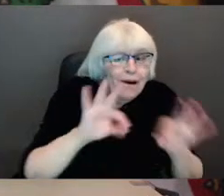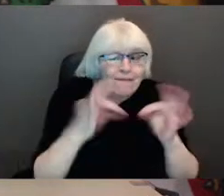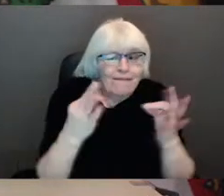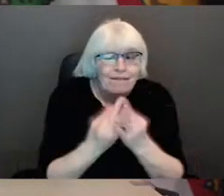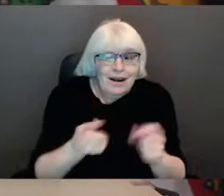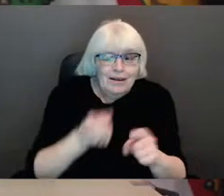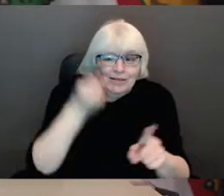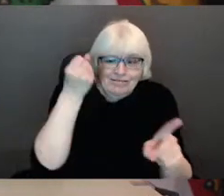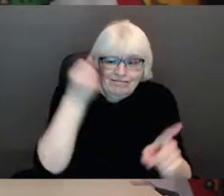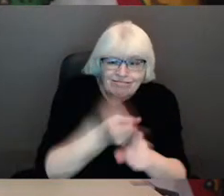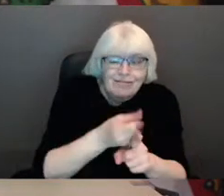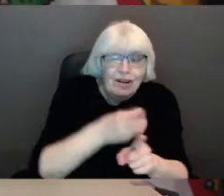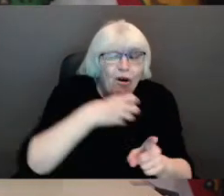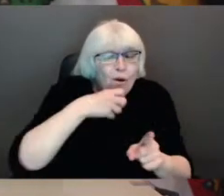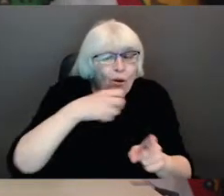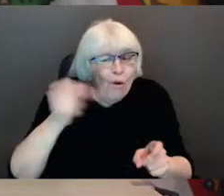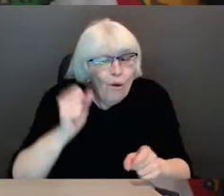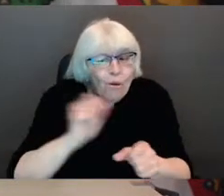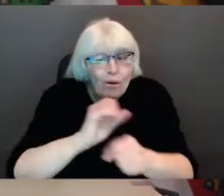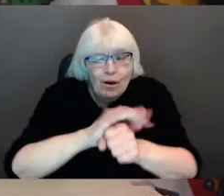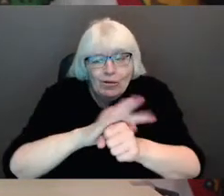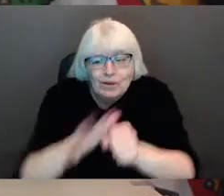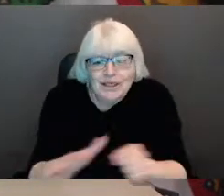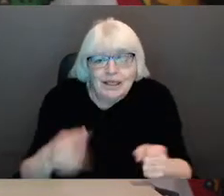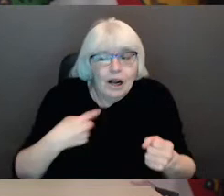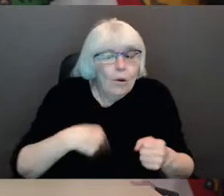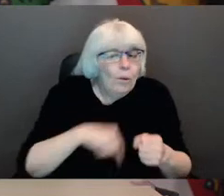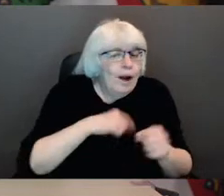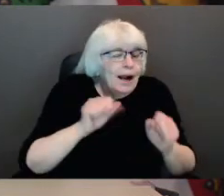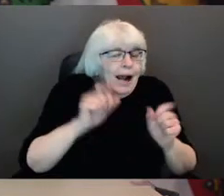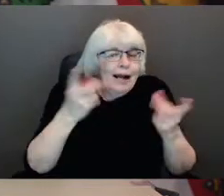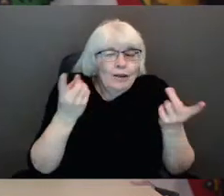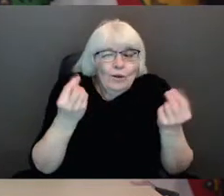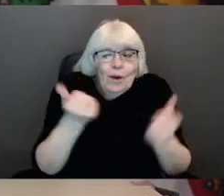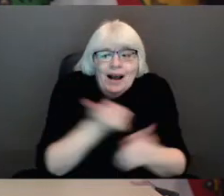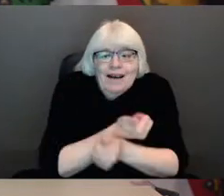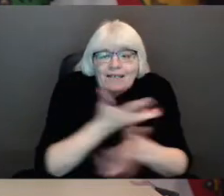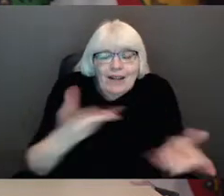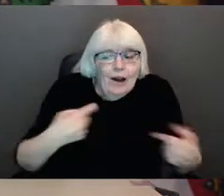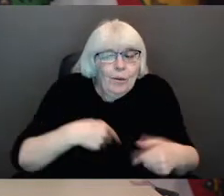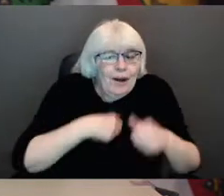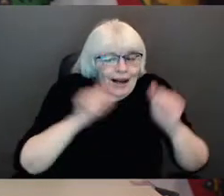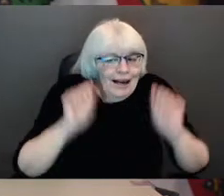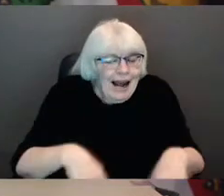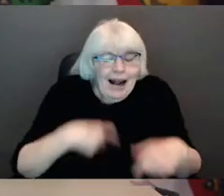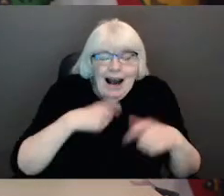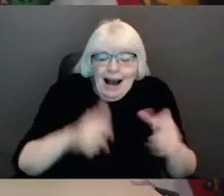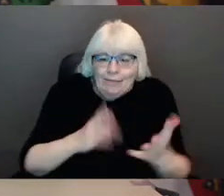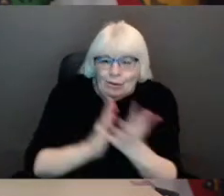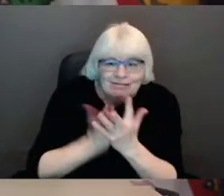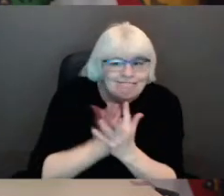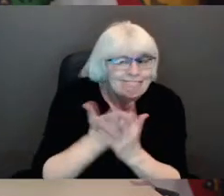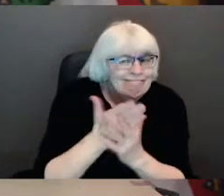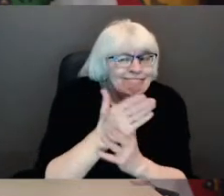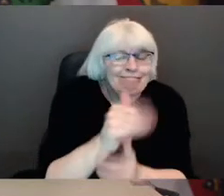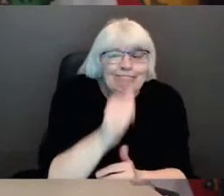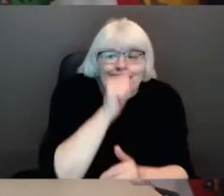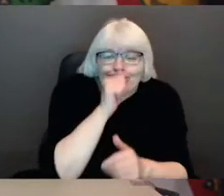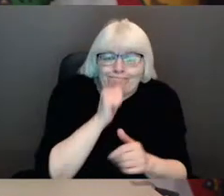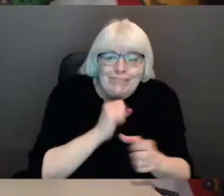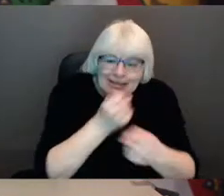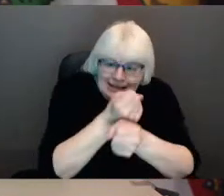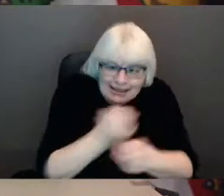province that we're doing everything we can to get you through this as safely as we can. But on that note, I will turn it over to Dr.